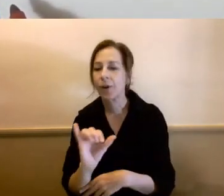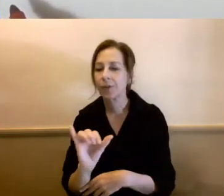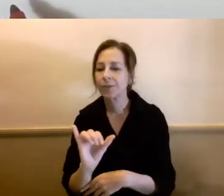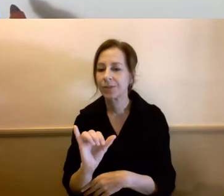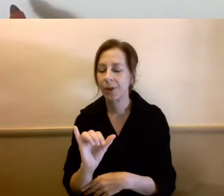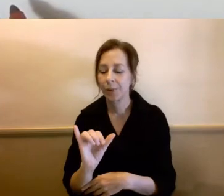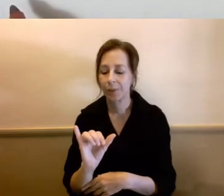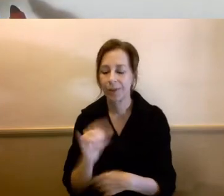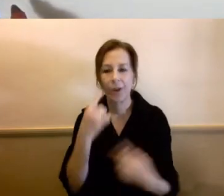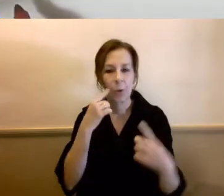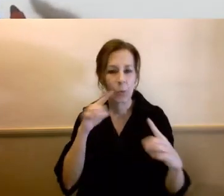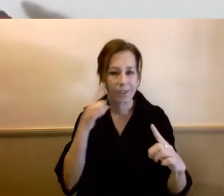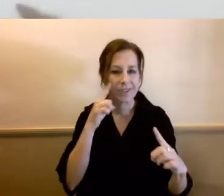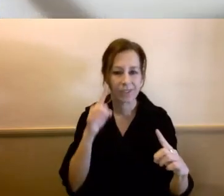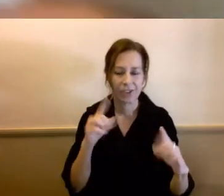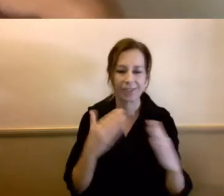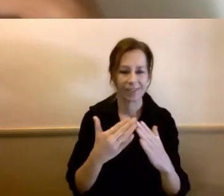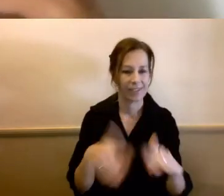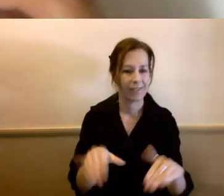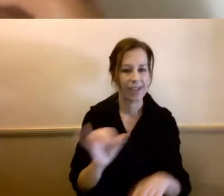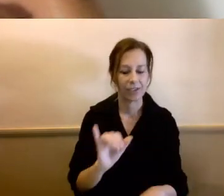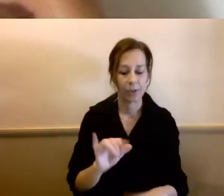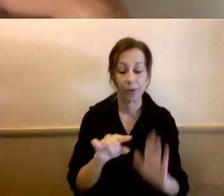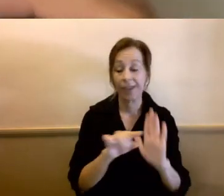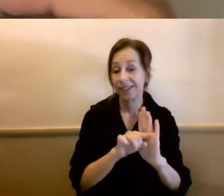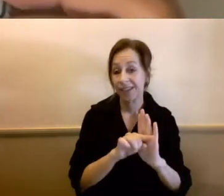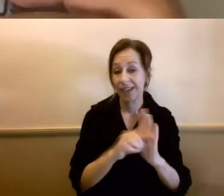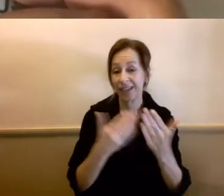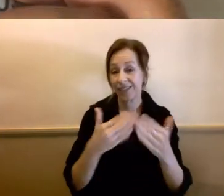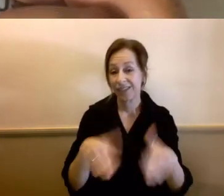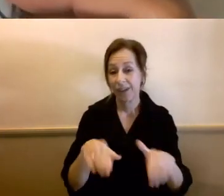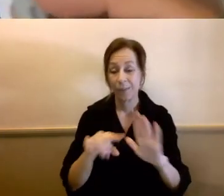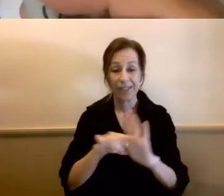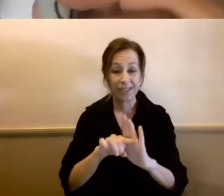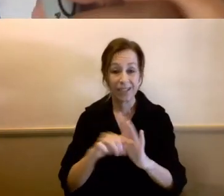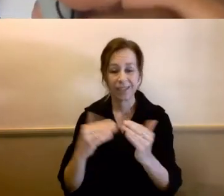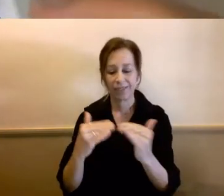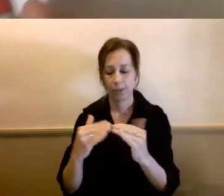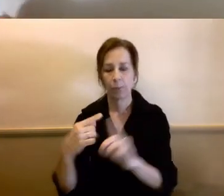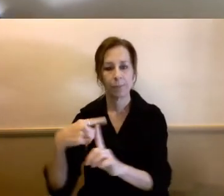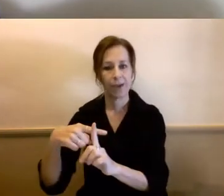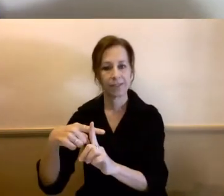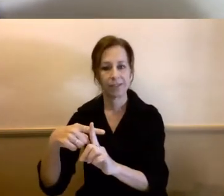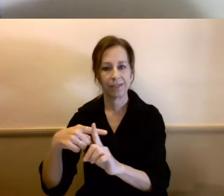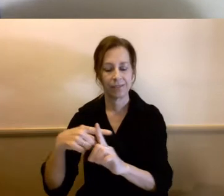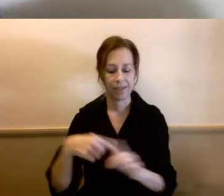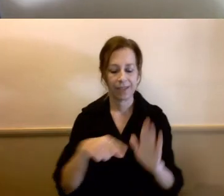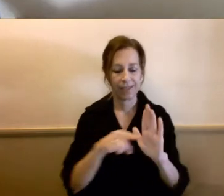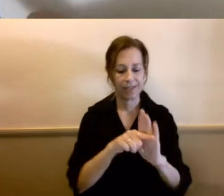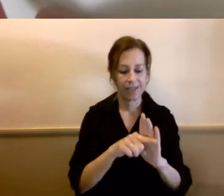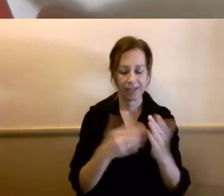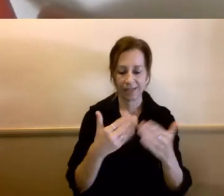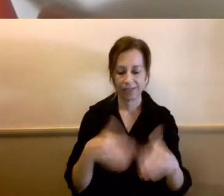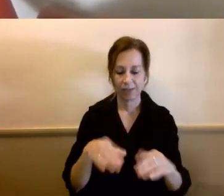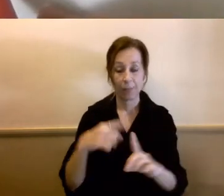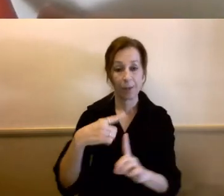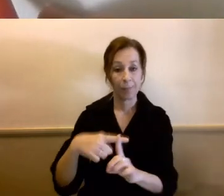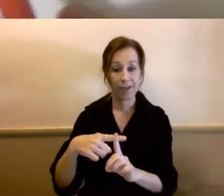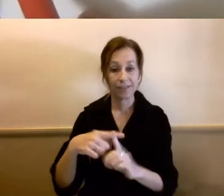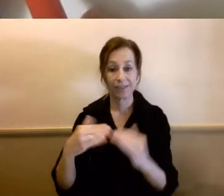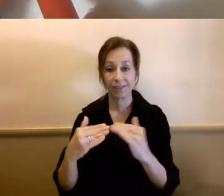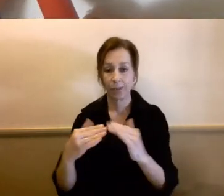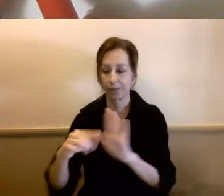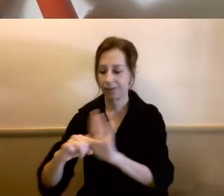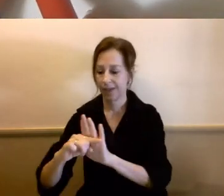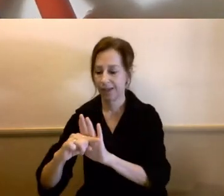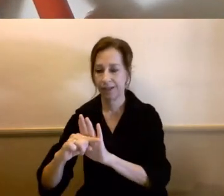it also applies for dividing. Look, a negative divided by a negative is a positive. A negative divided by a